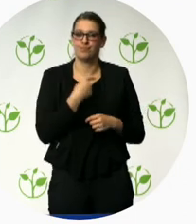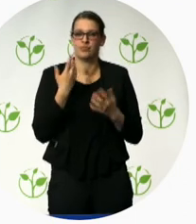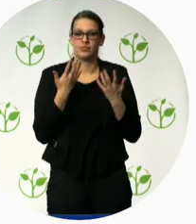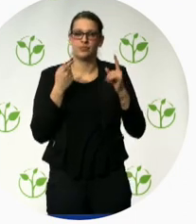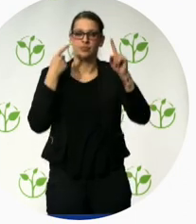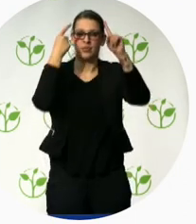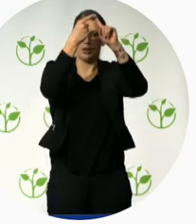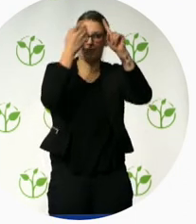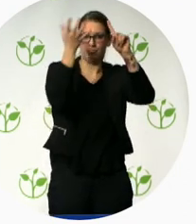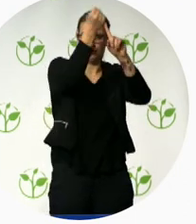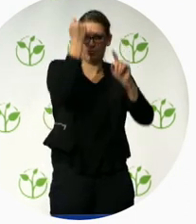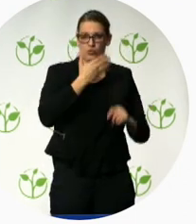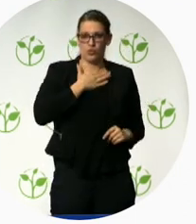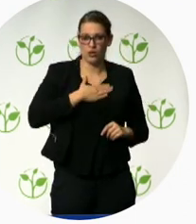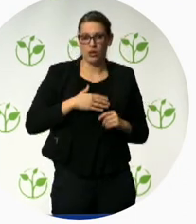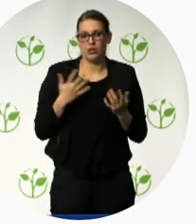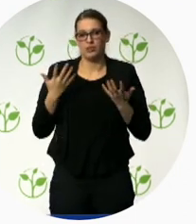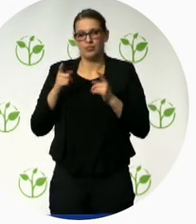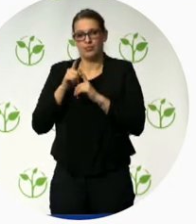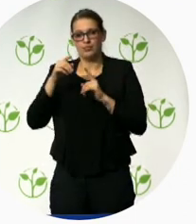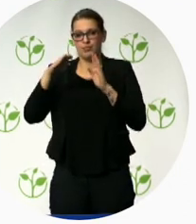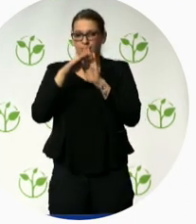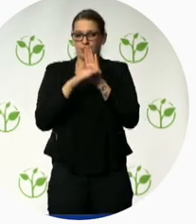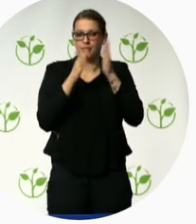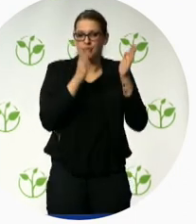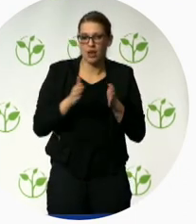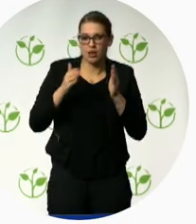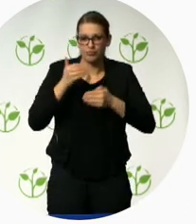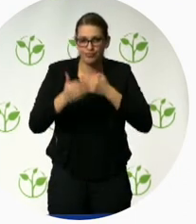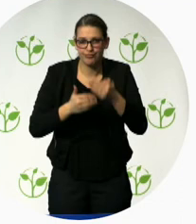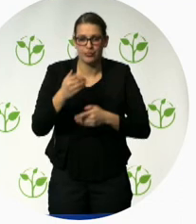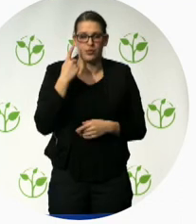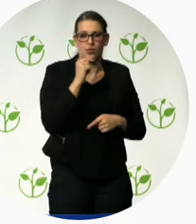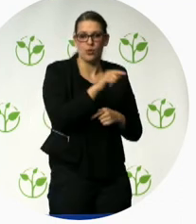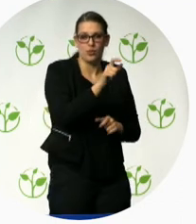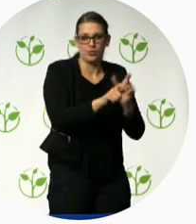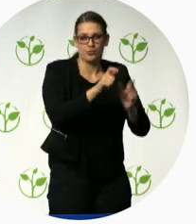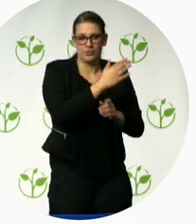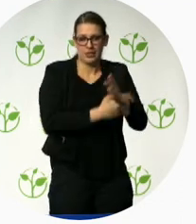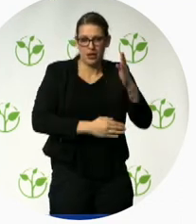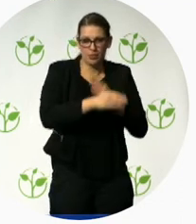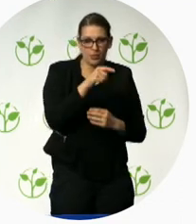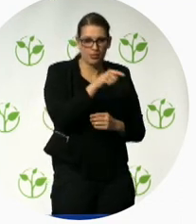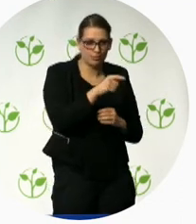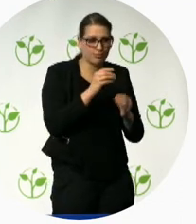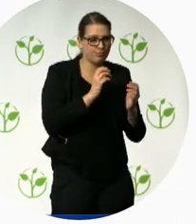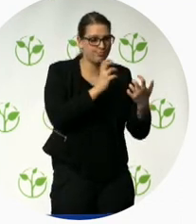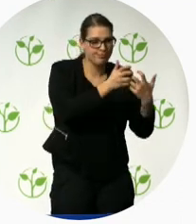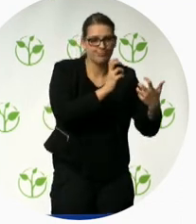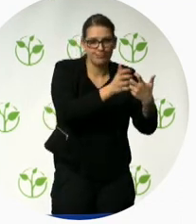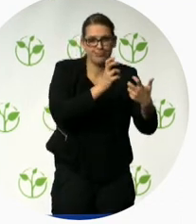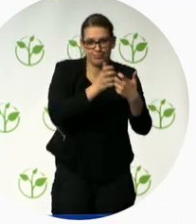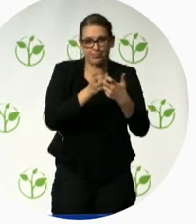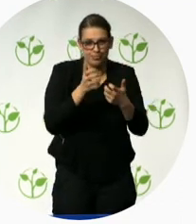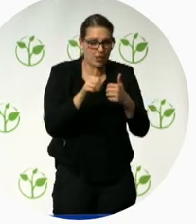that ownership and then longer-term perspective can be established. If you ask about Karuna, we have been able to reach to more